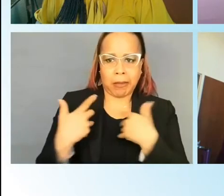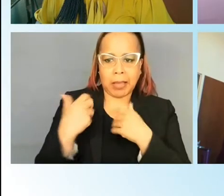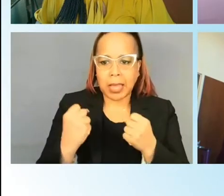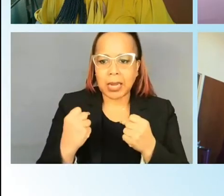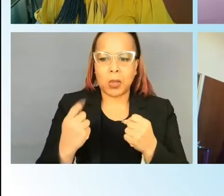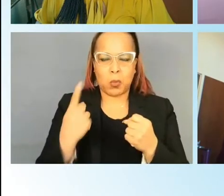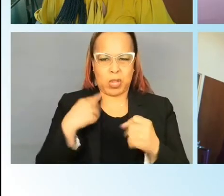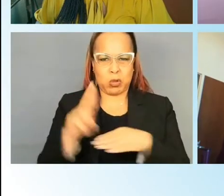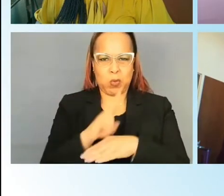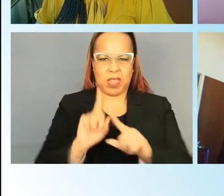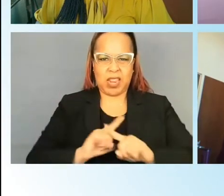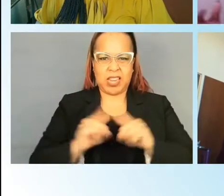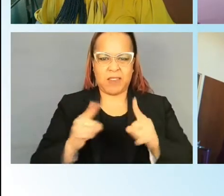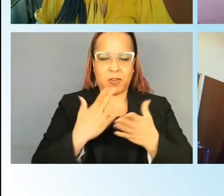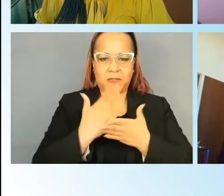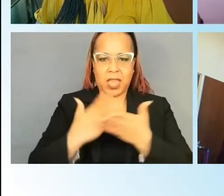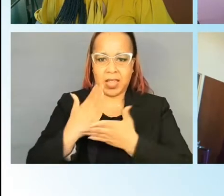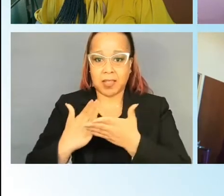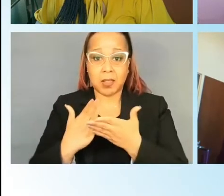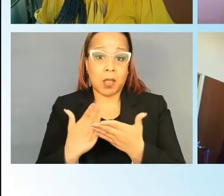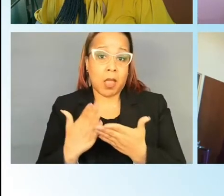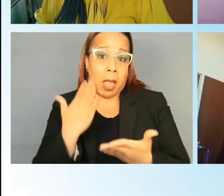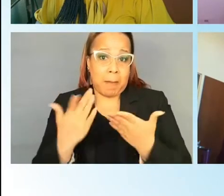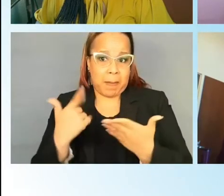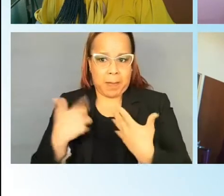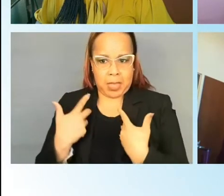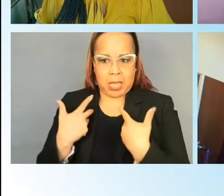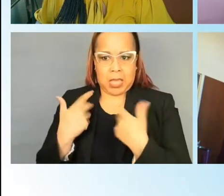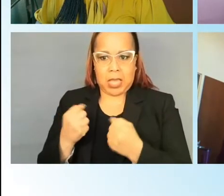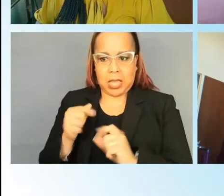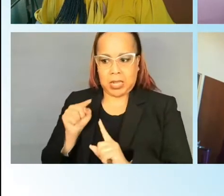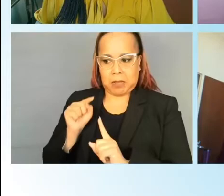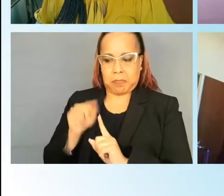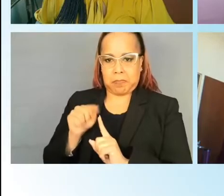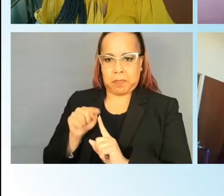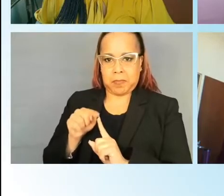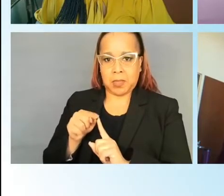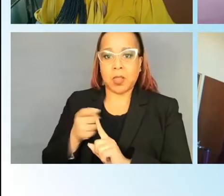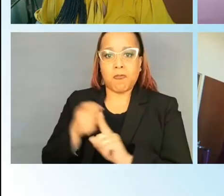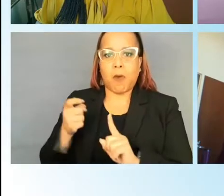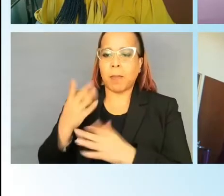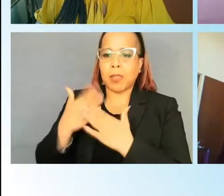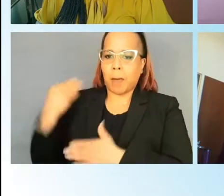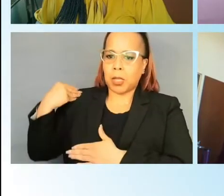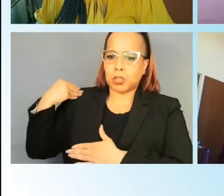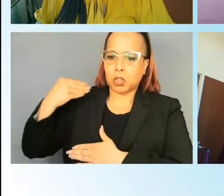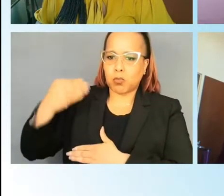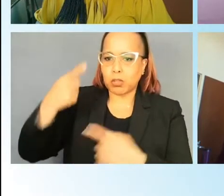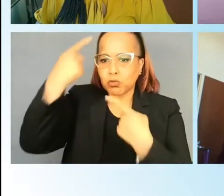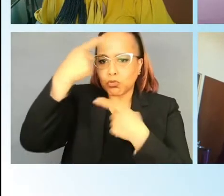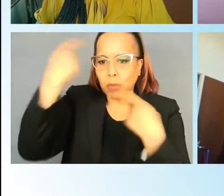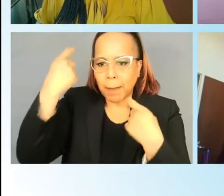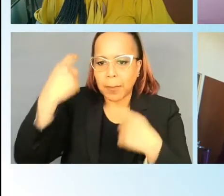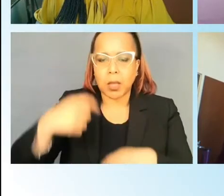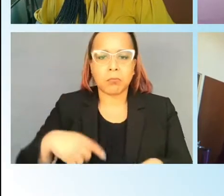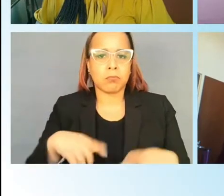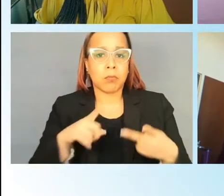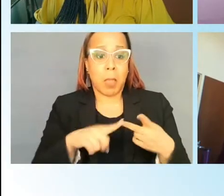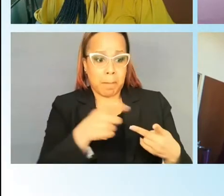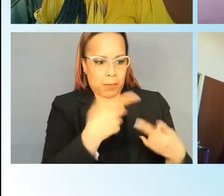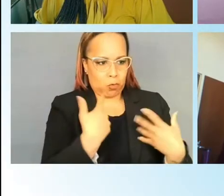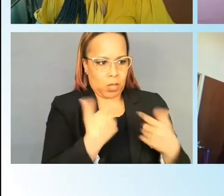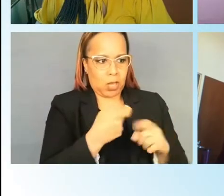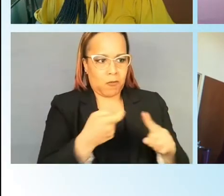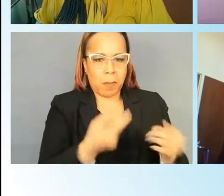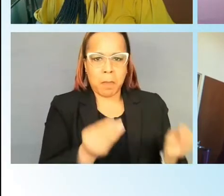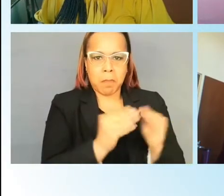phases. I may be healing, from some generational trauma, or you may be healing from some more